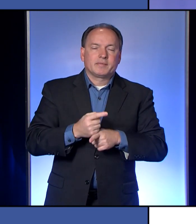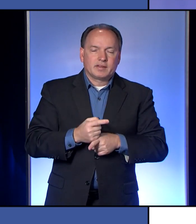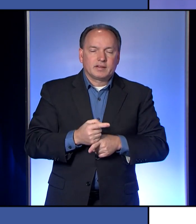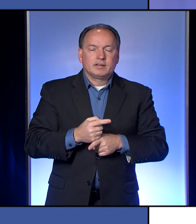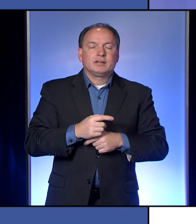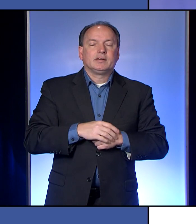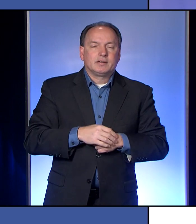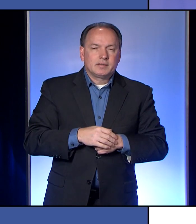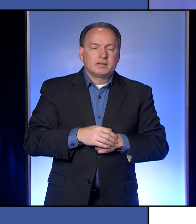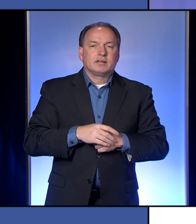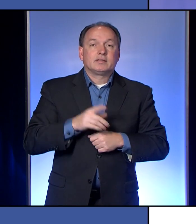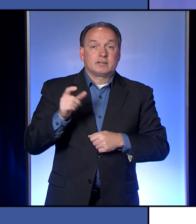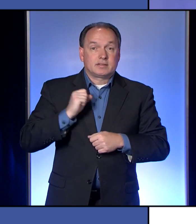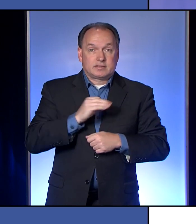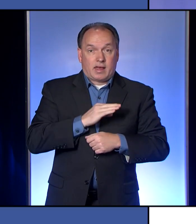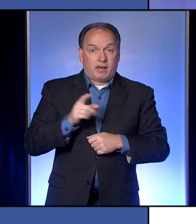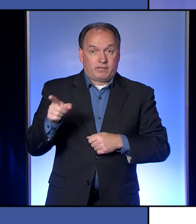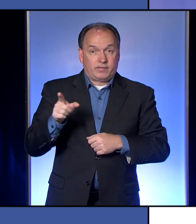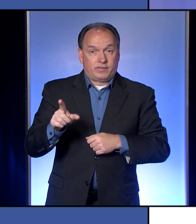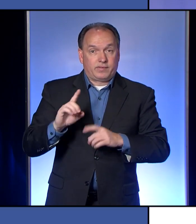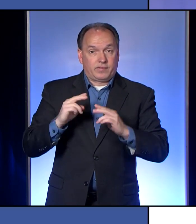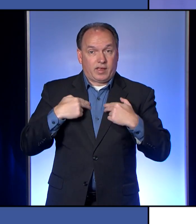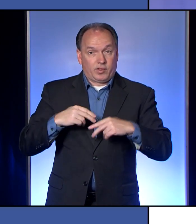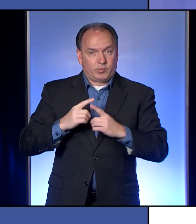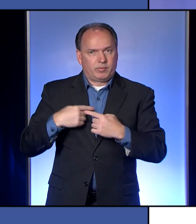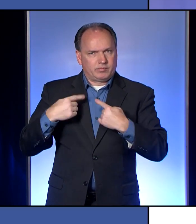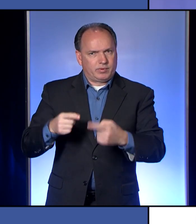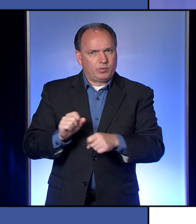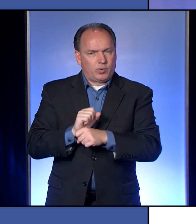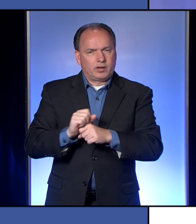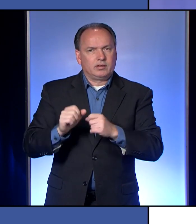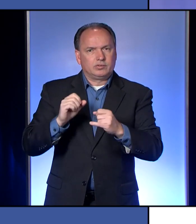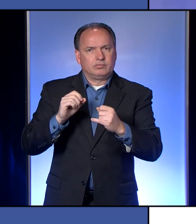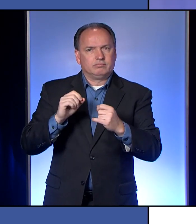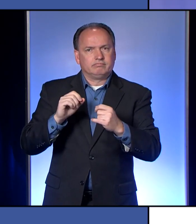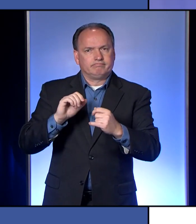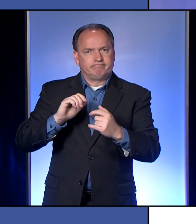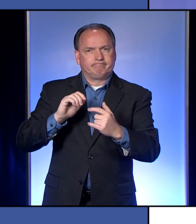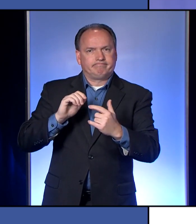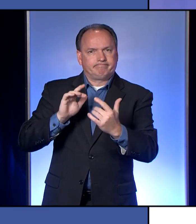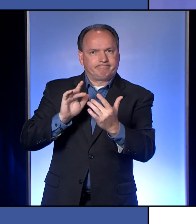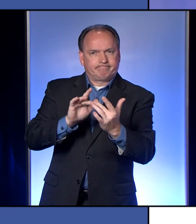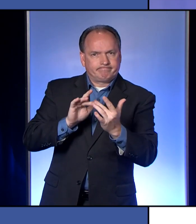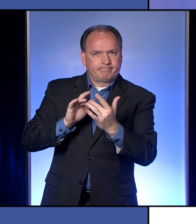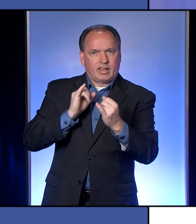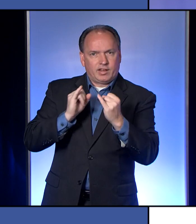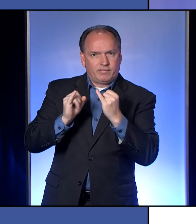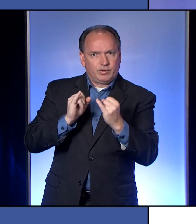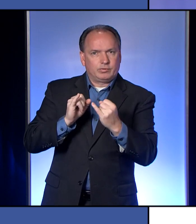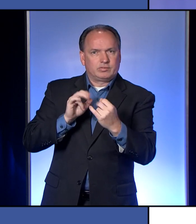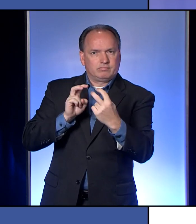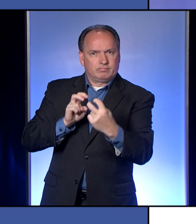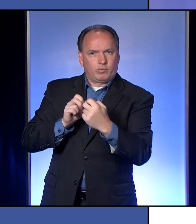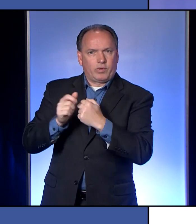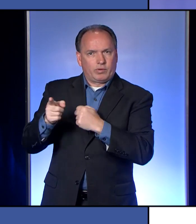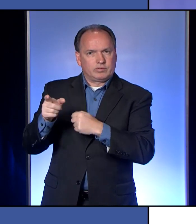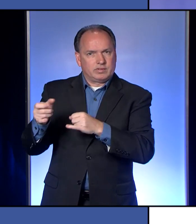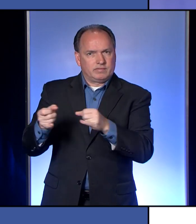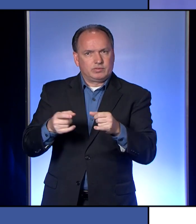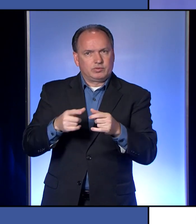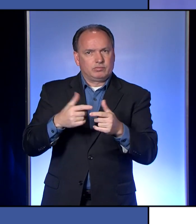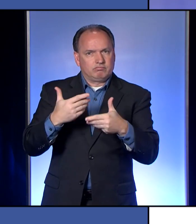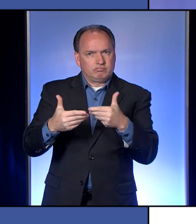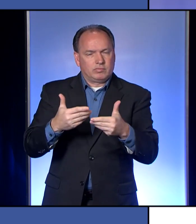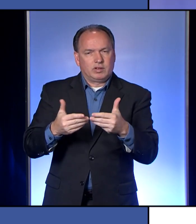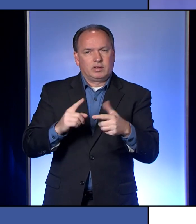the staff at the health department has been working to have interviews with those individuals, to go through